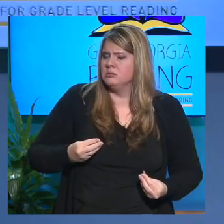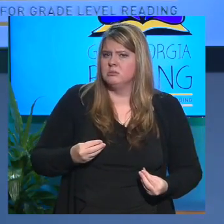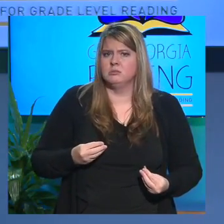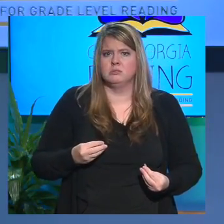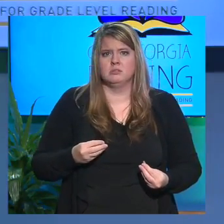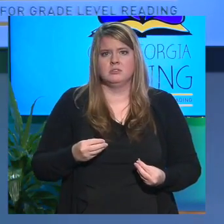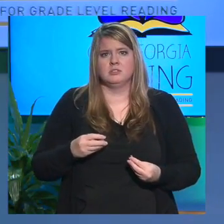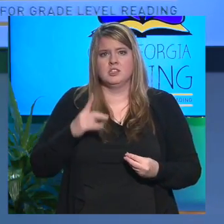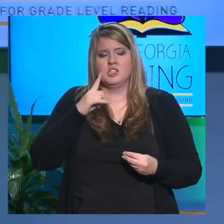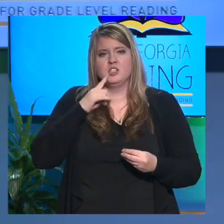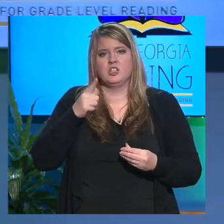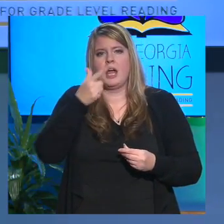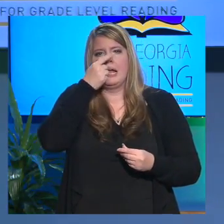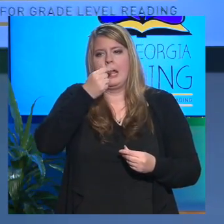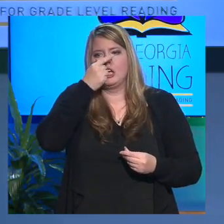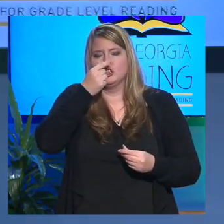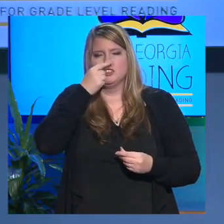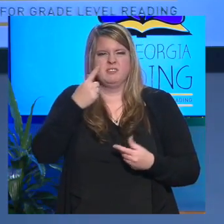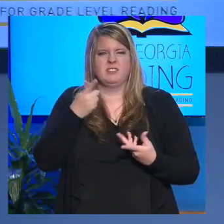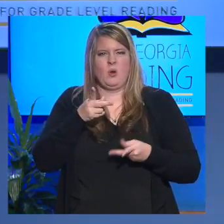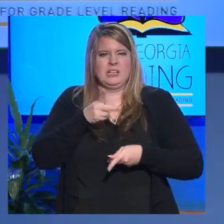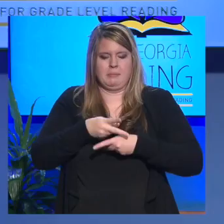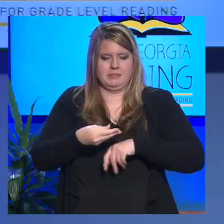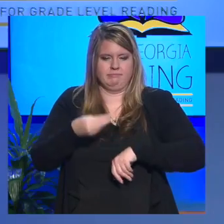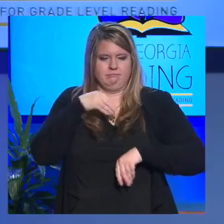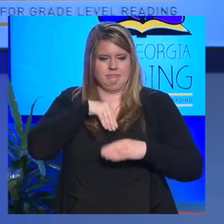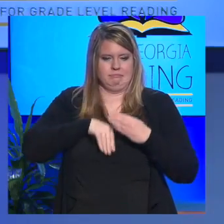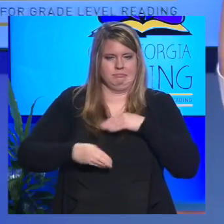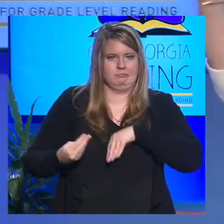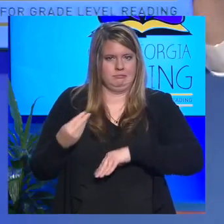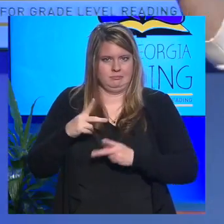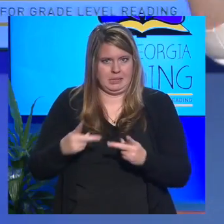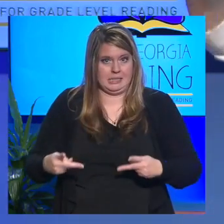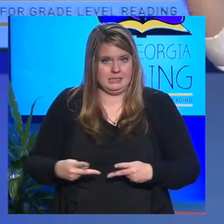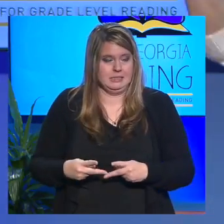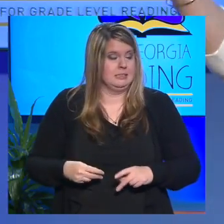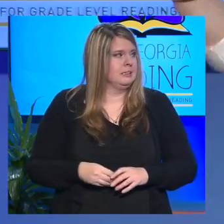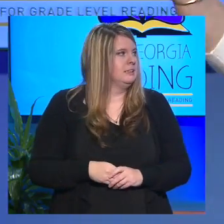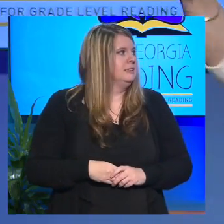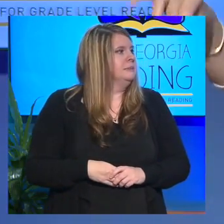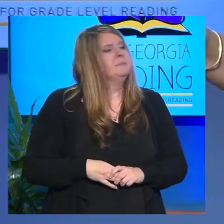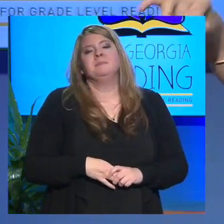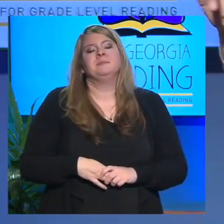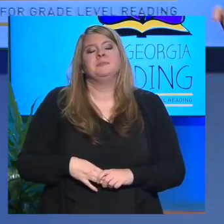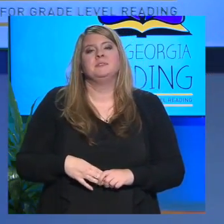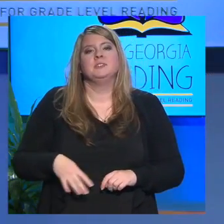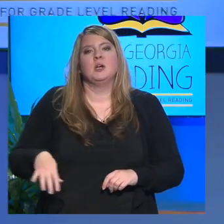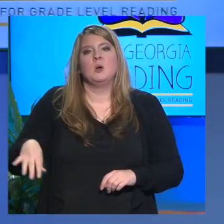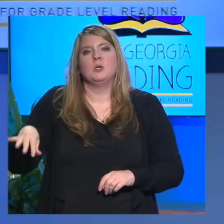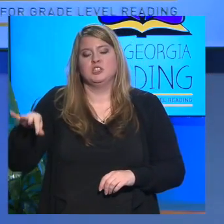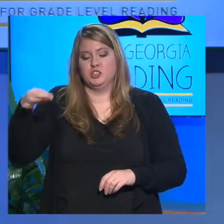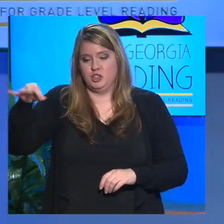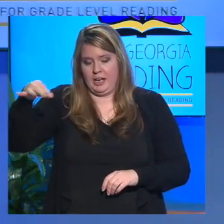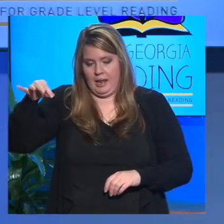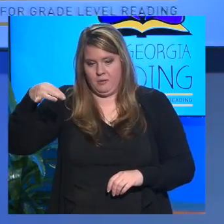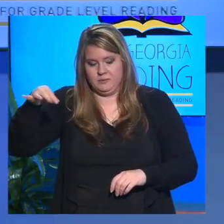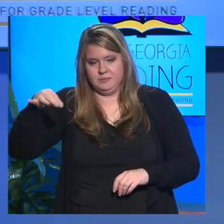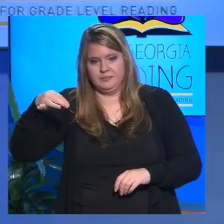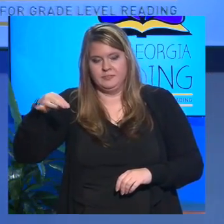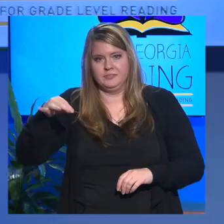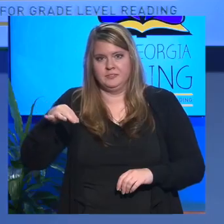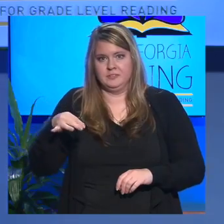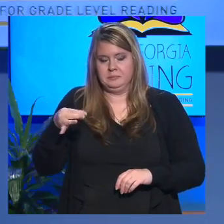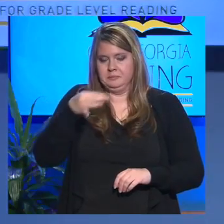She pulled out a handkerchief. They always kept them tucked in here somewhere and other places. She shook it out. And I